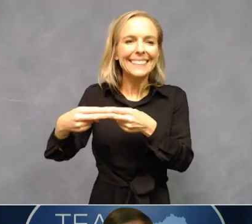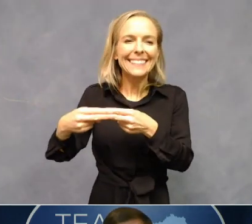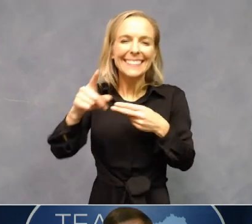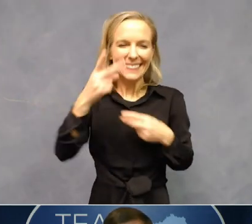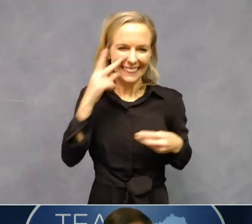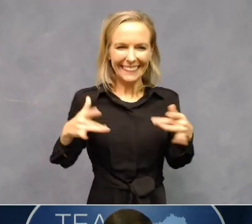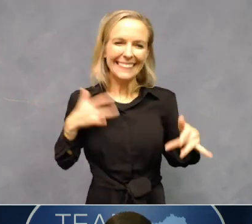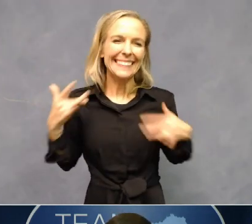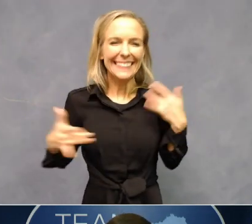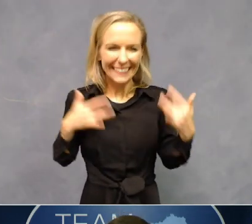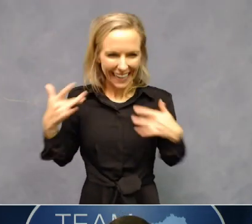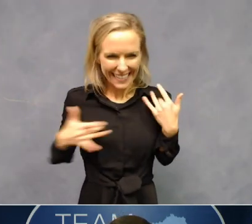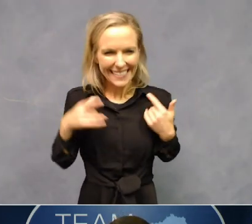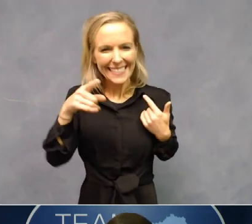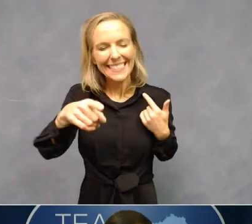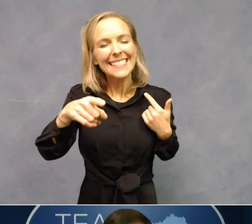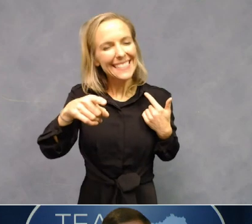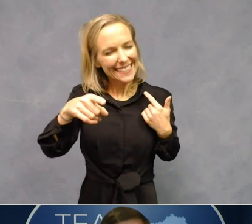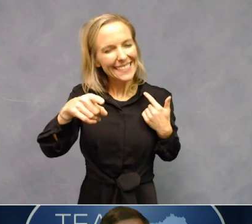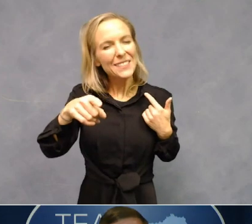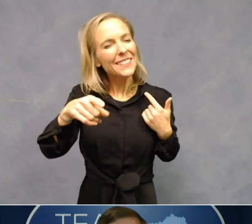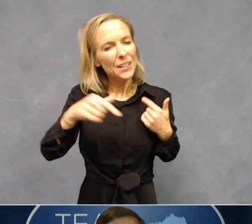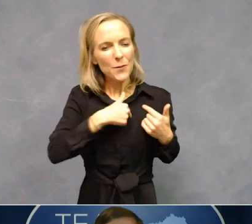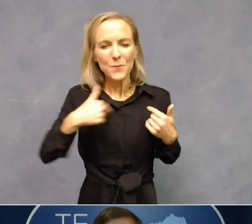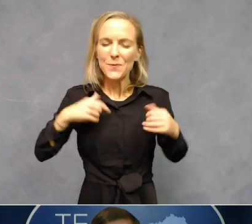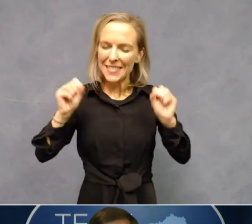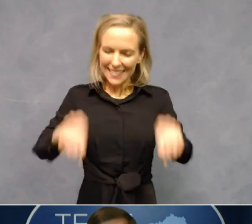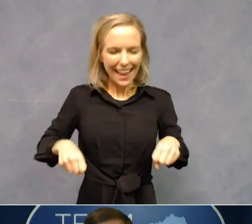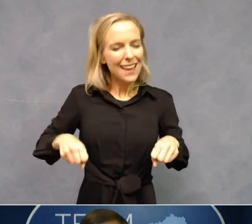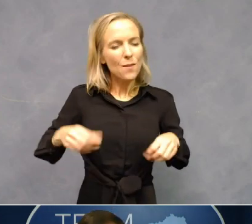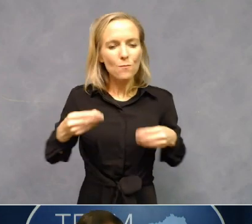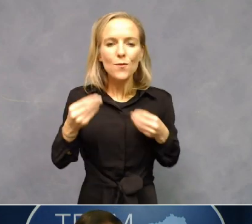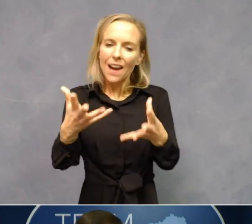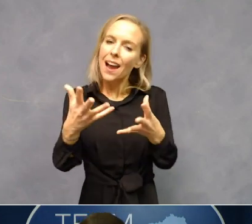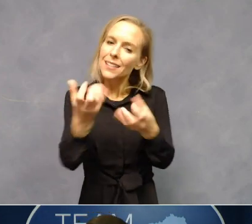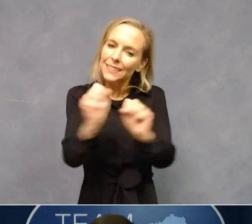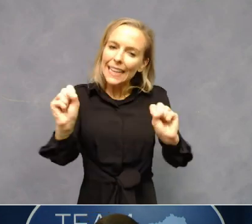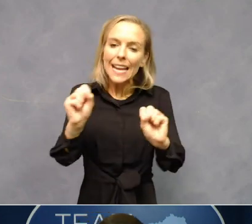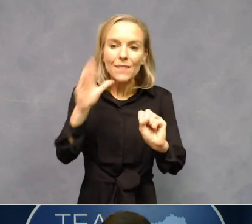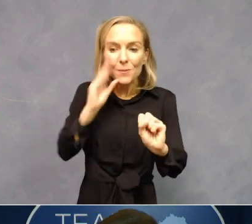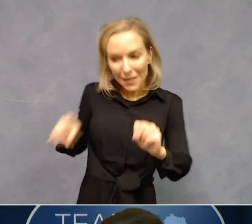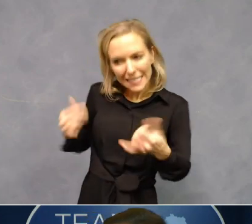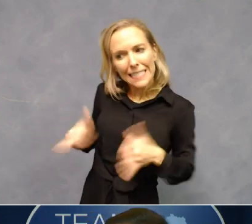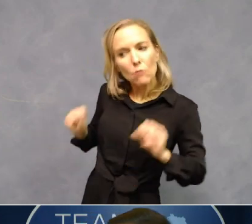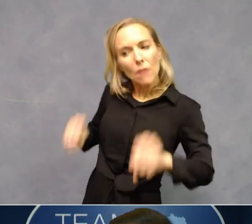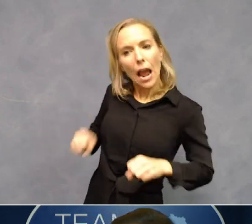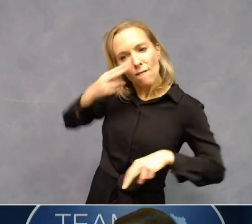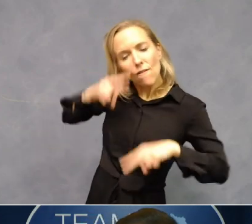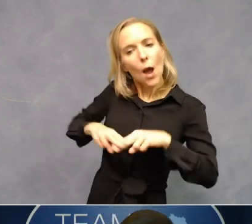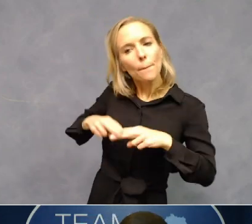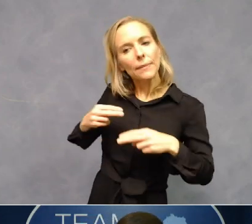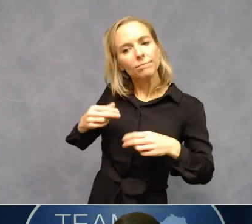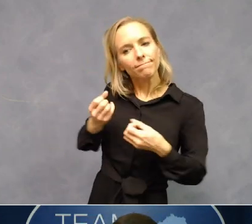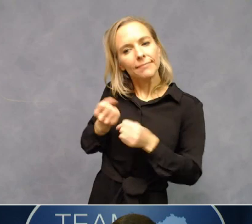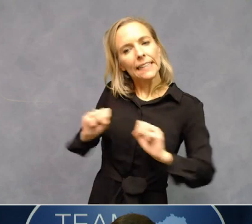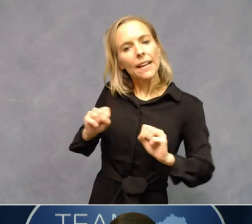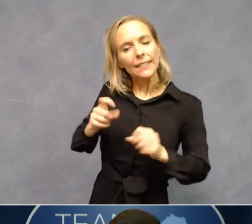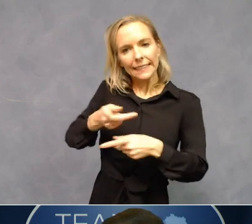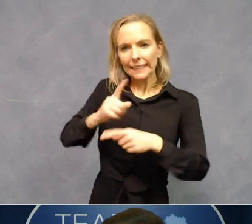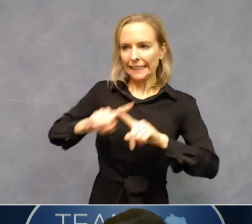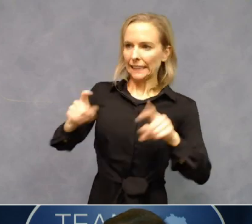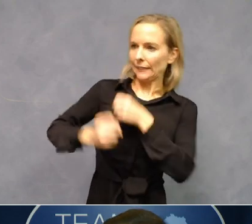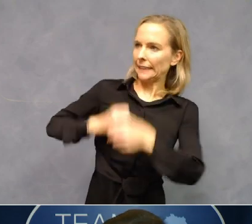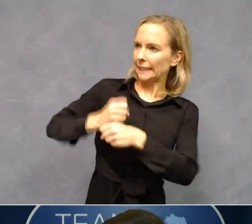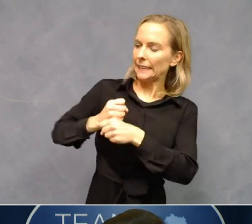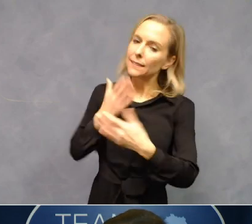the kids are. We can provide safe experiences for them, knowing that COVID is just a different year. Thank you for setting a